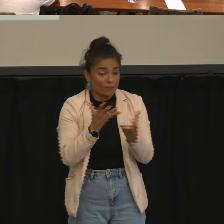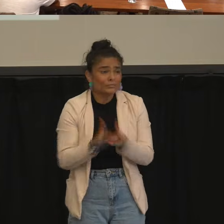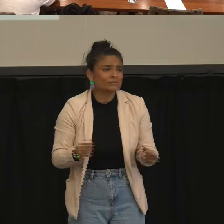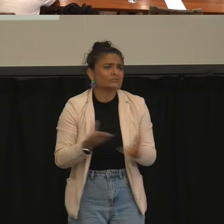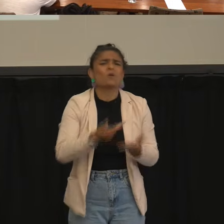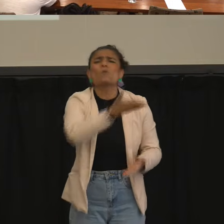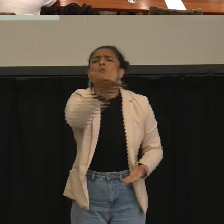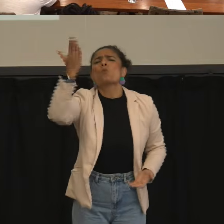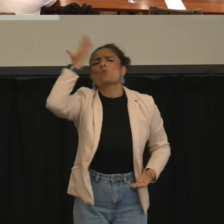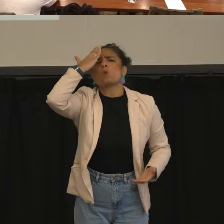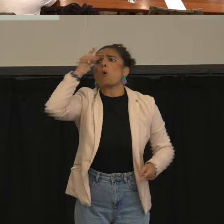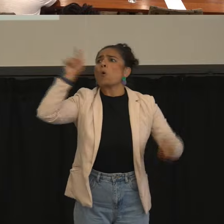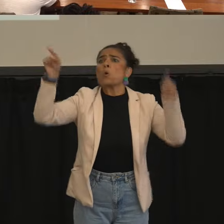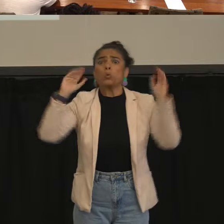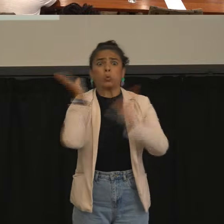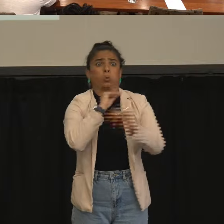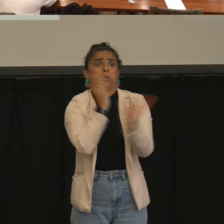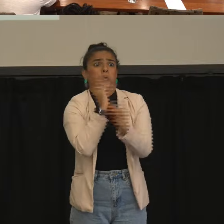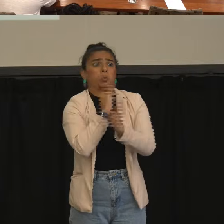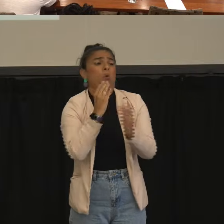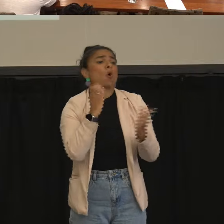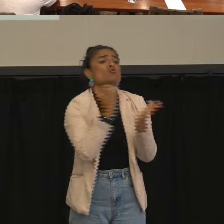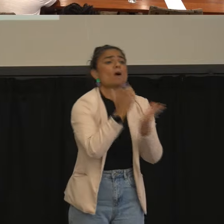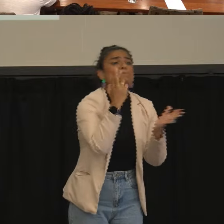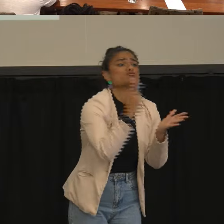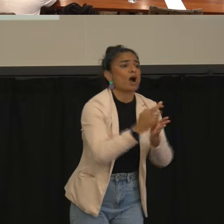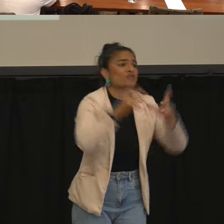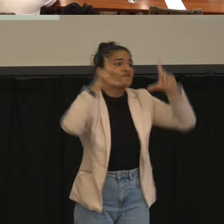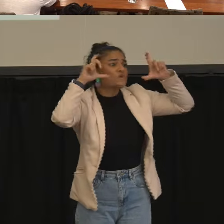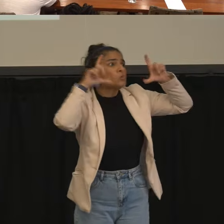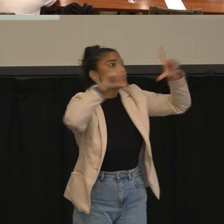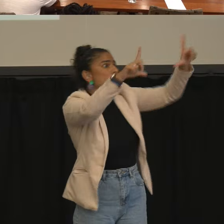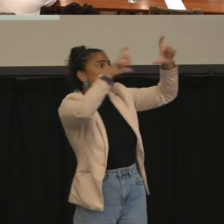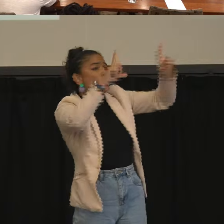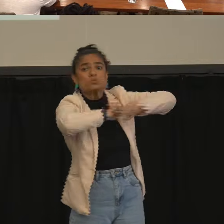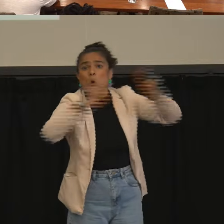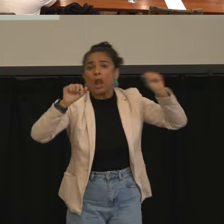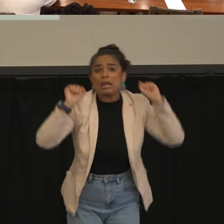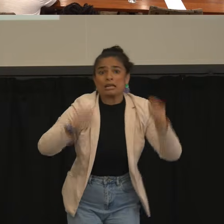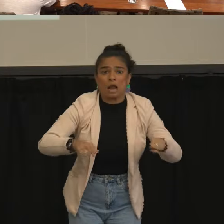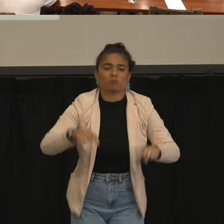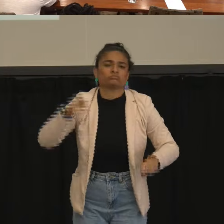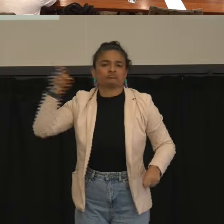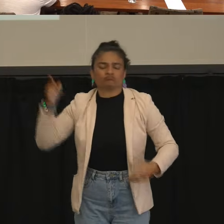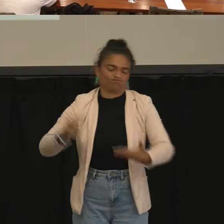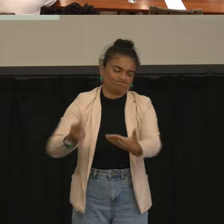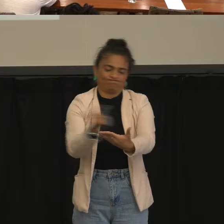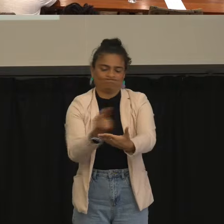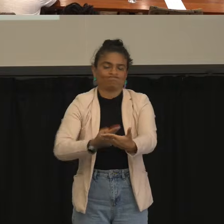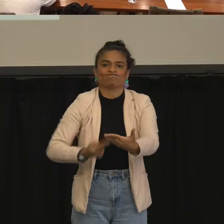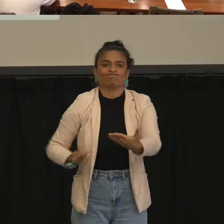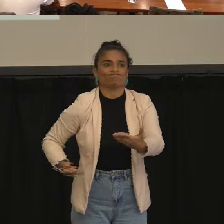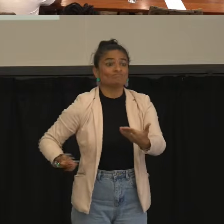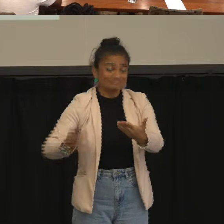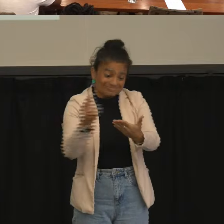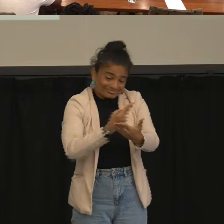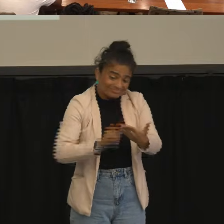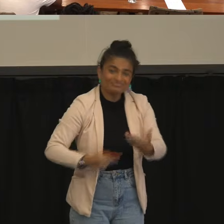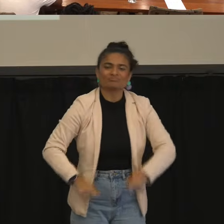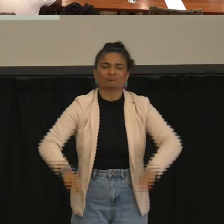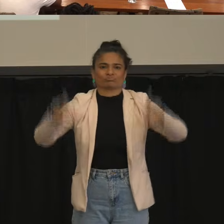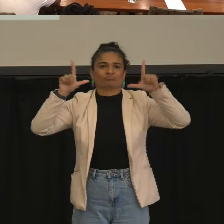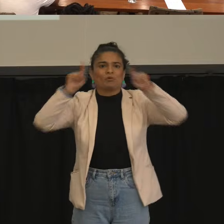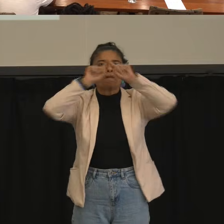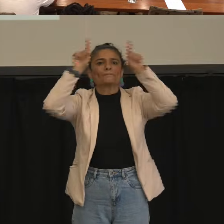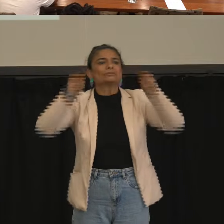hearing. So all our material, as you know, there needs to be copyright and